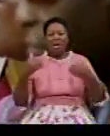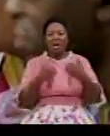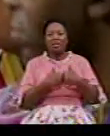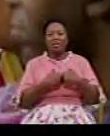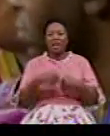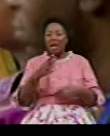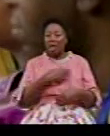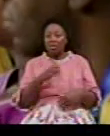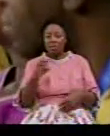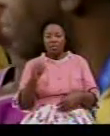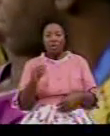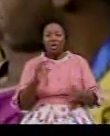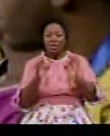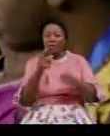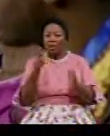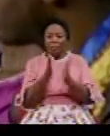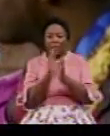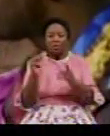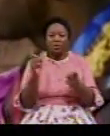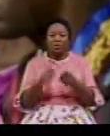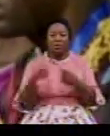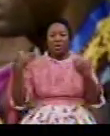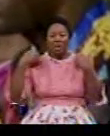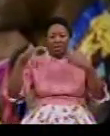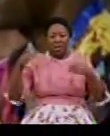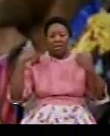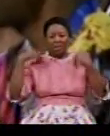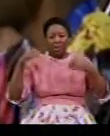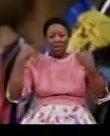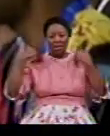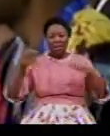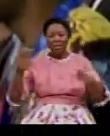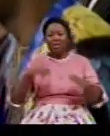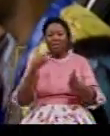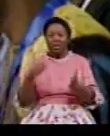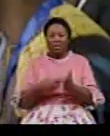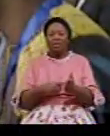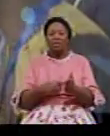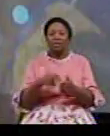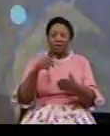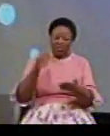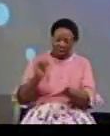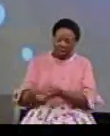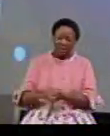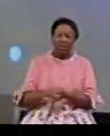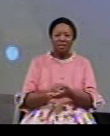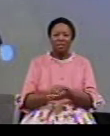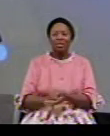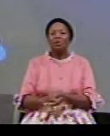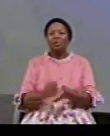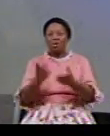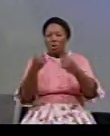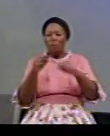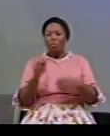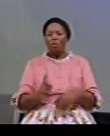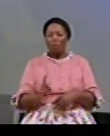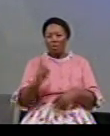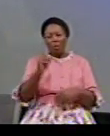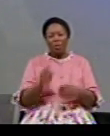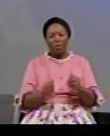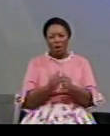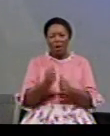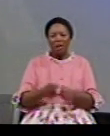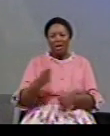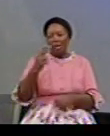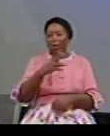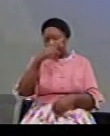free, cleansed, having a clean heart. A new thing will happen in your heart today,